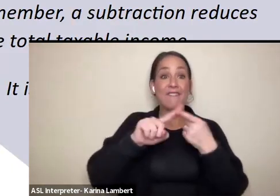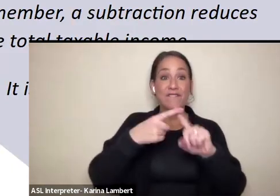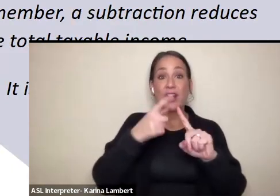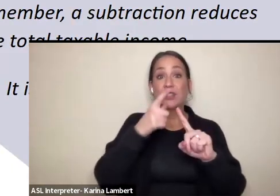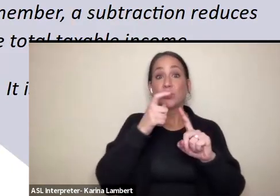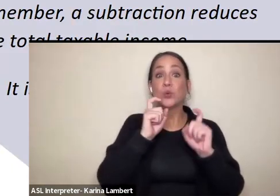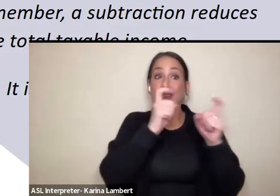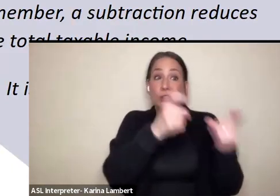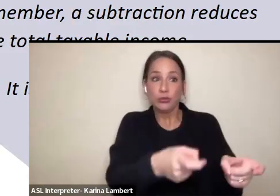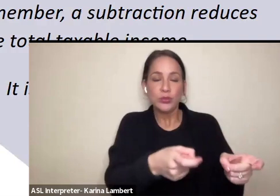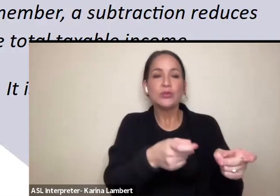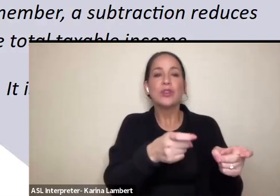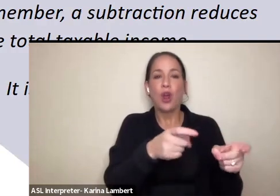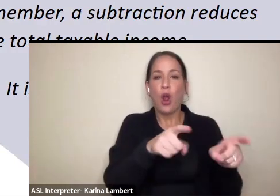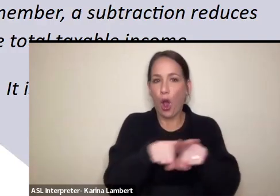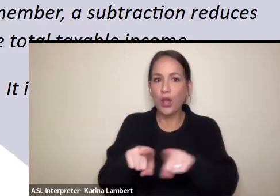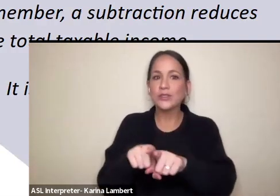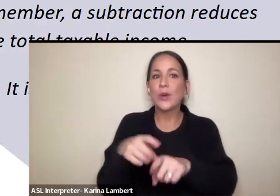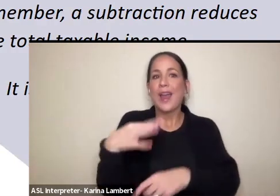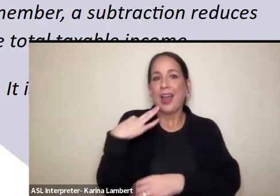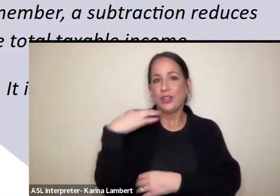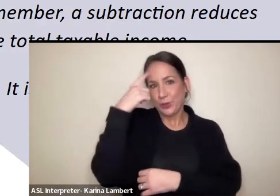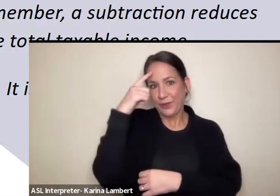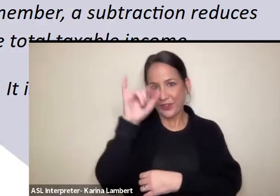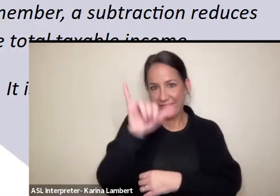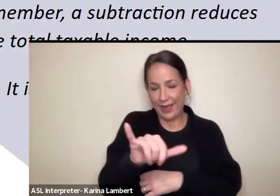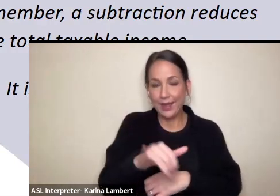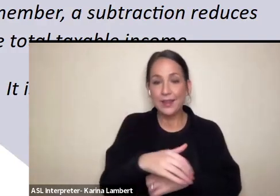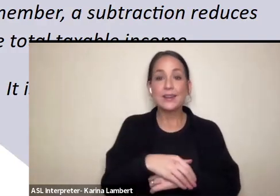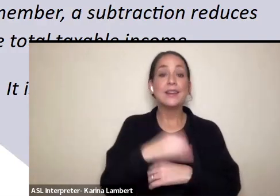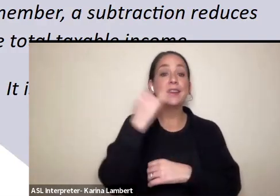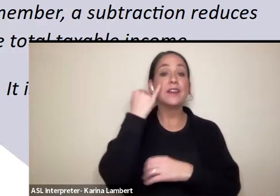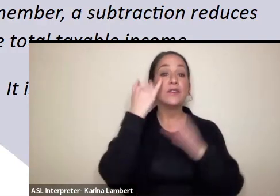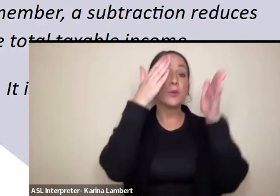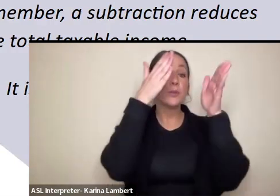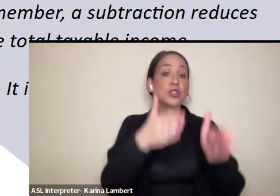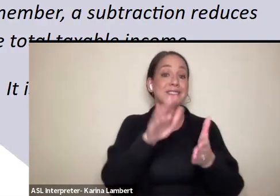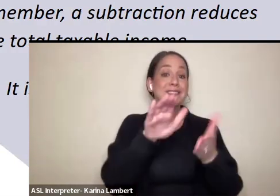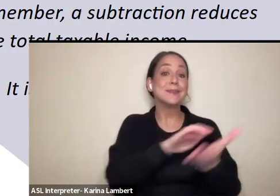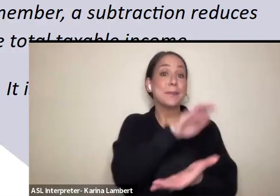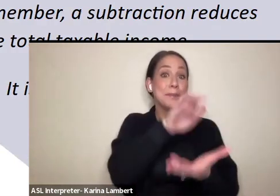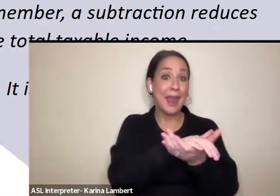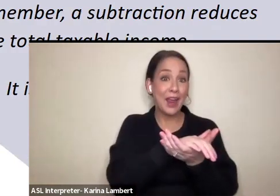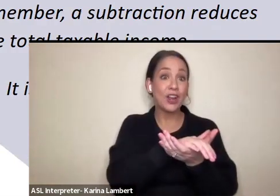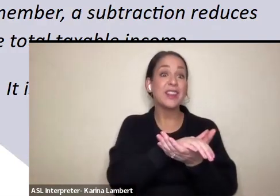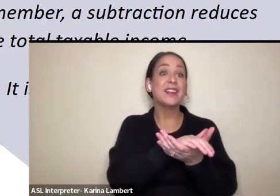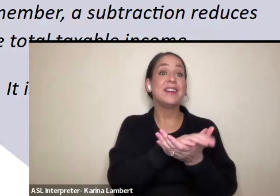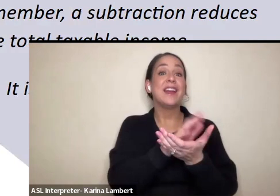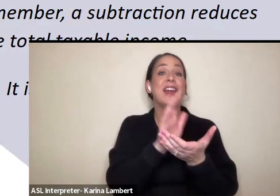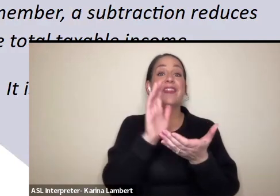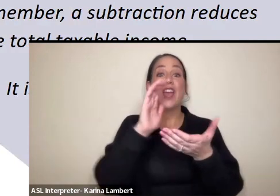that's nice. If the person is married and filing joint, they can claim up to $5,000.